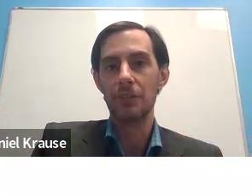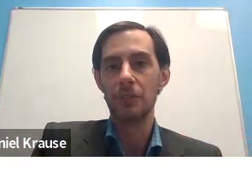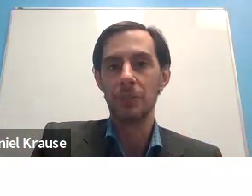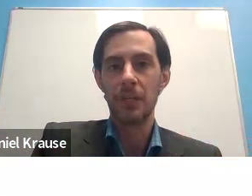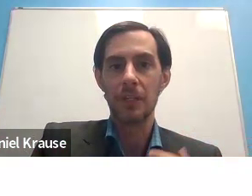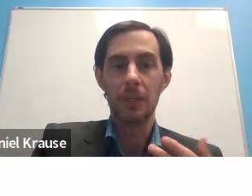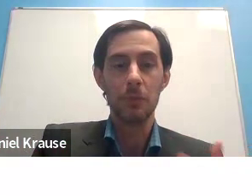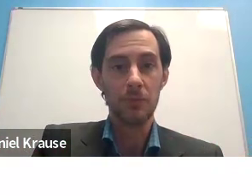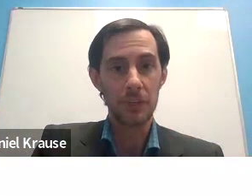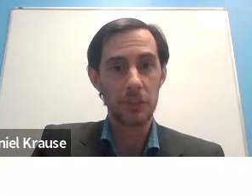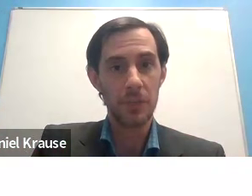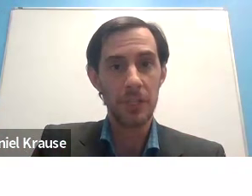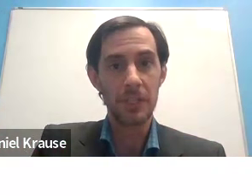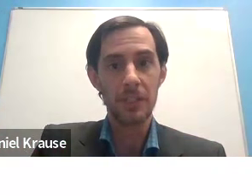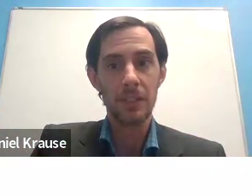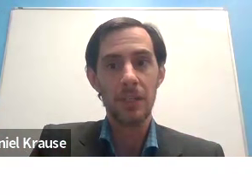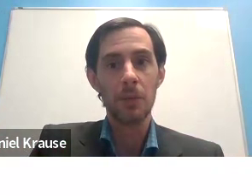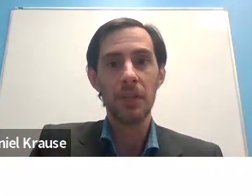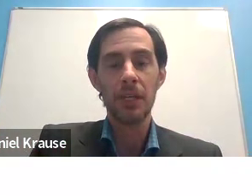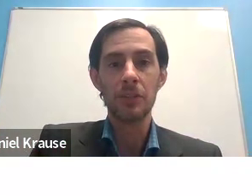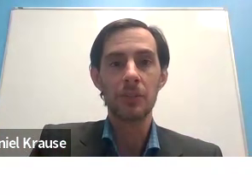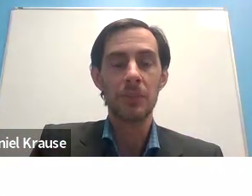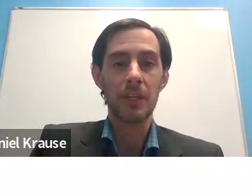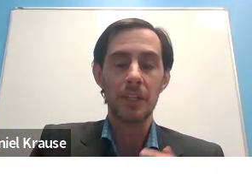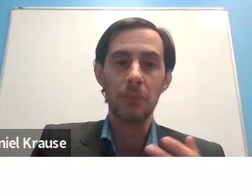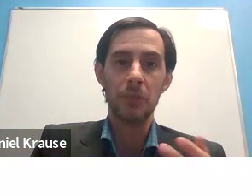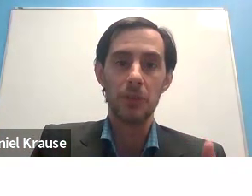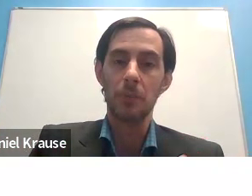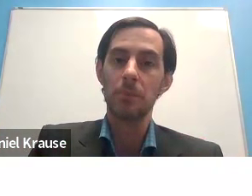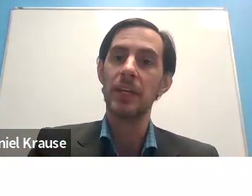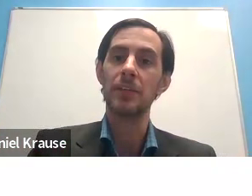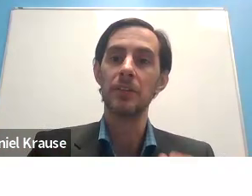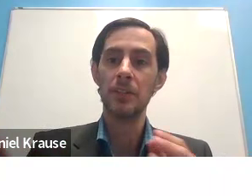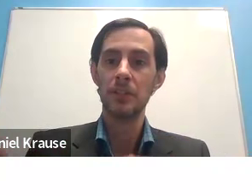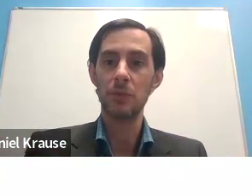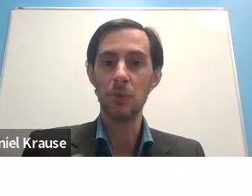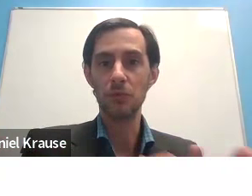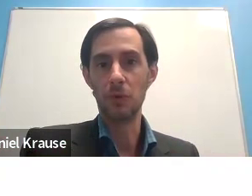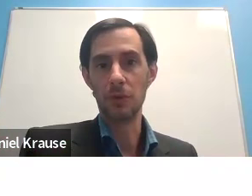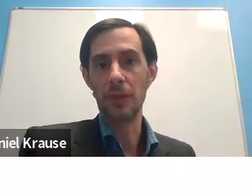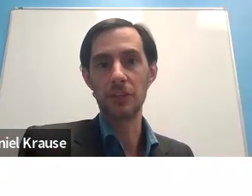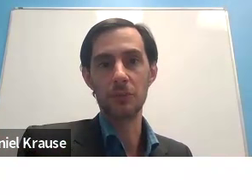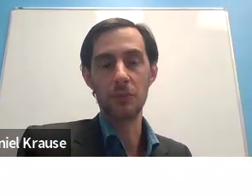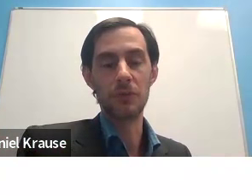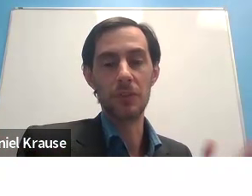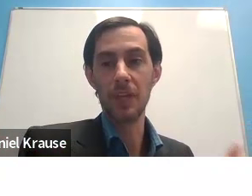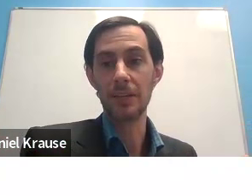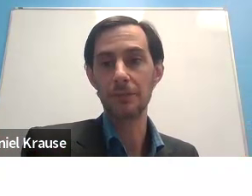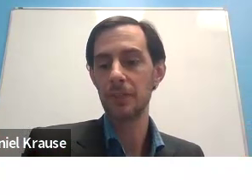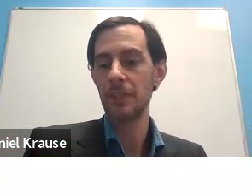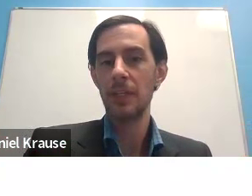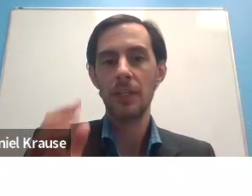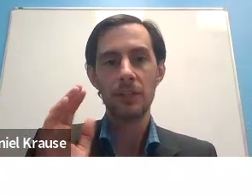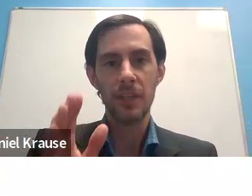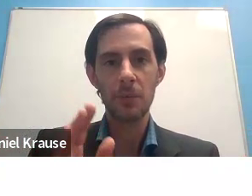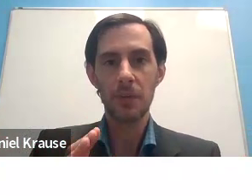An advisor is someone that can help you invest your money. And a planner is someone that can help you create a plan to move forward as you move in your